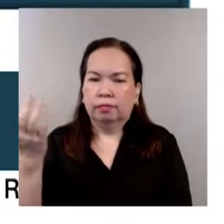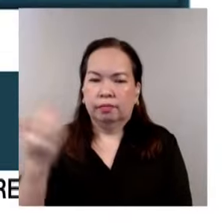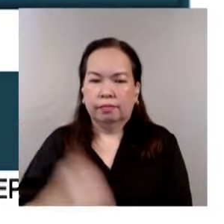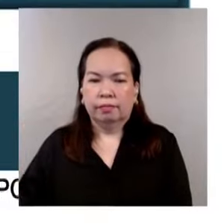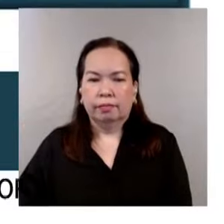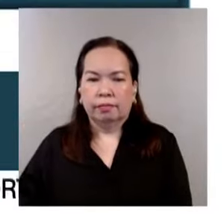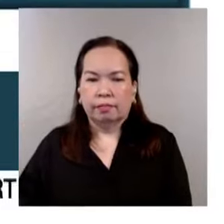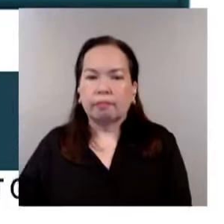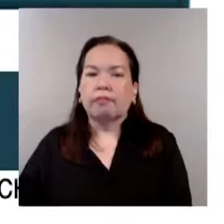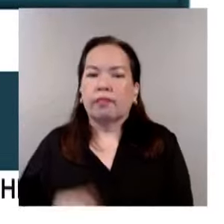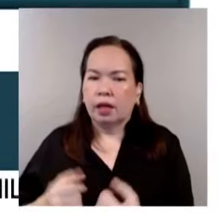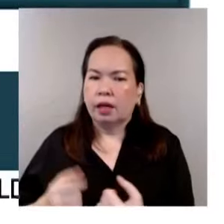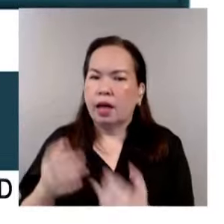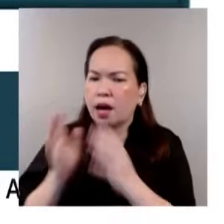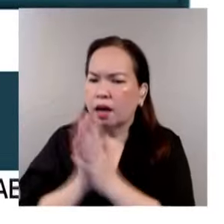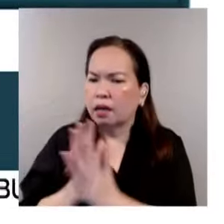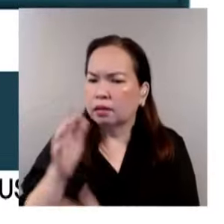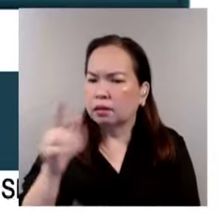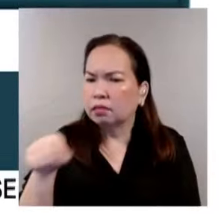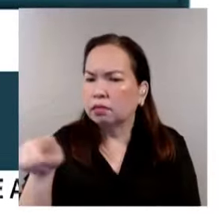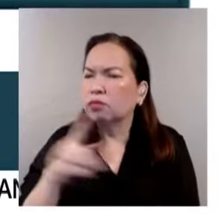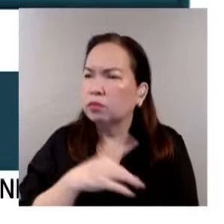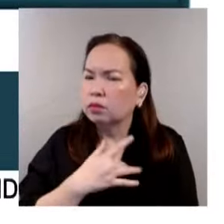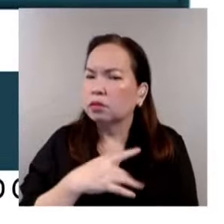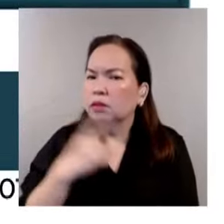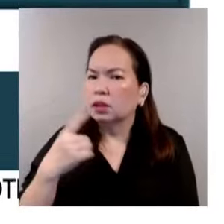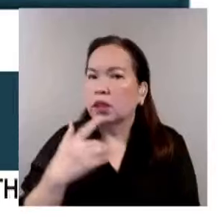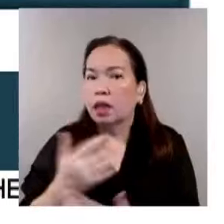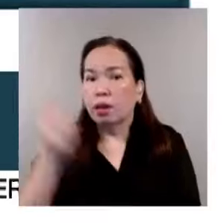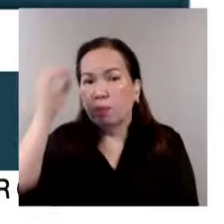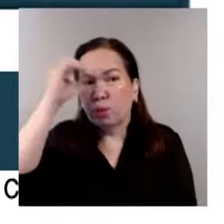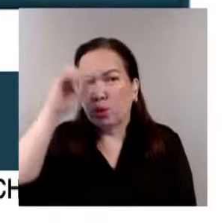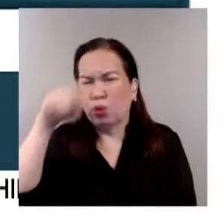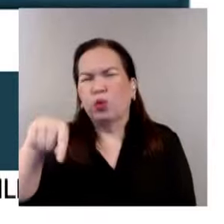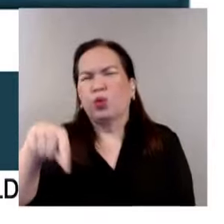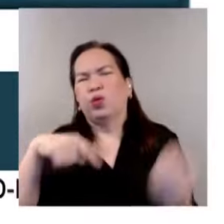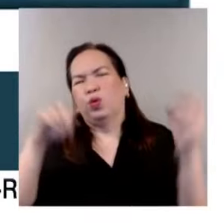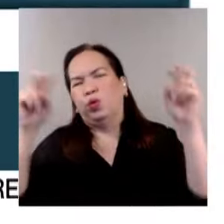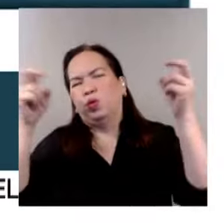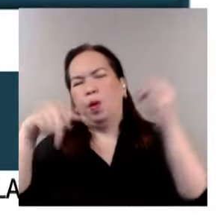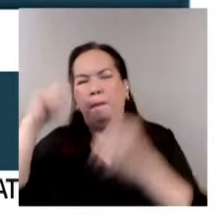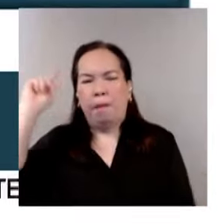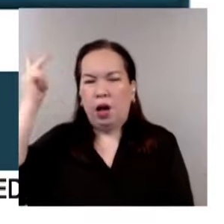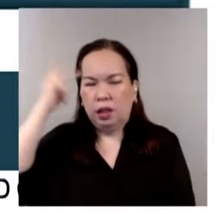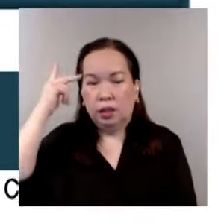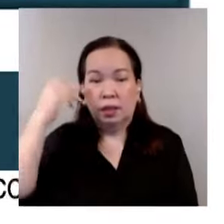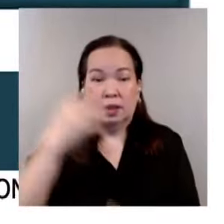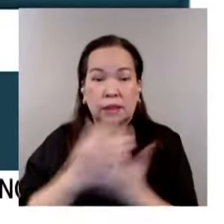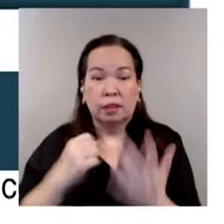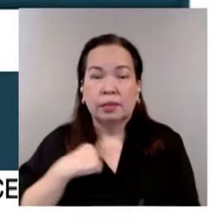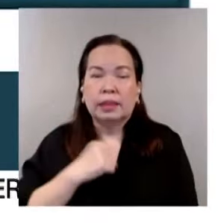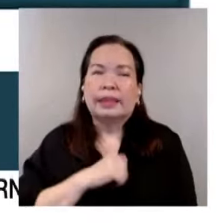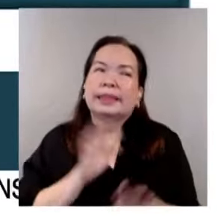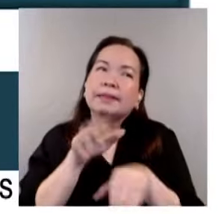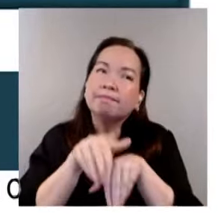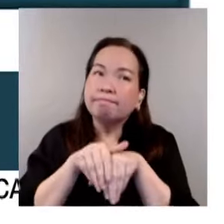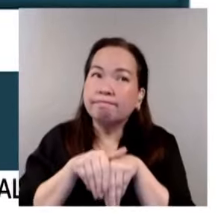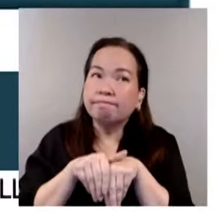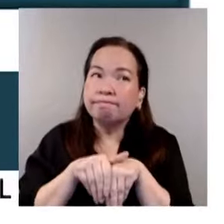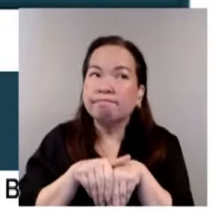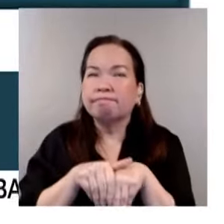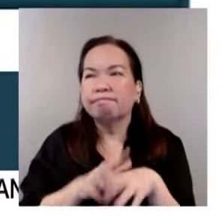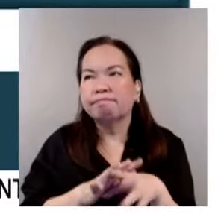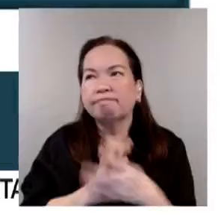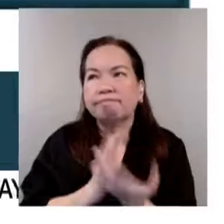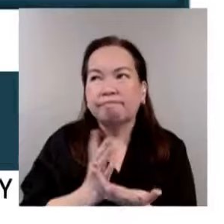to some opinions that this is highly politicized and that some senators are just playing safe because of the fast